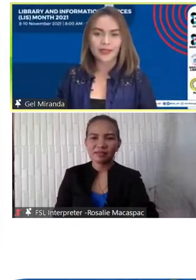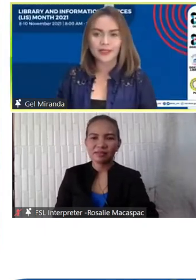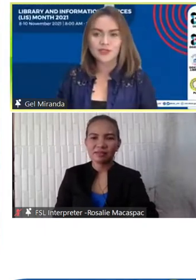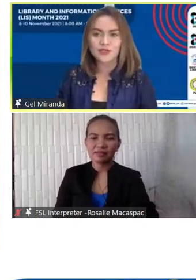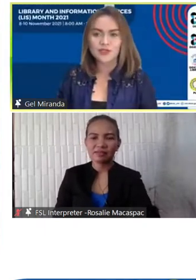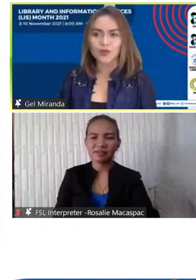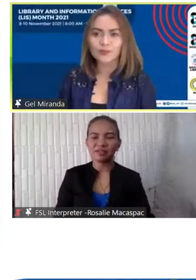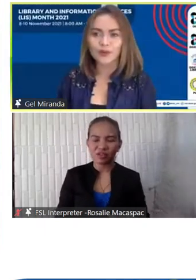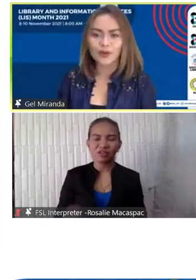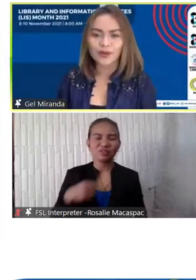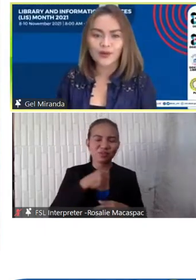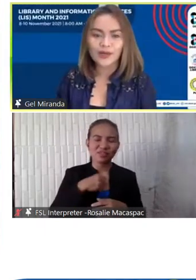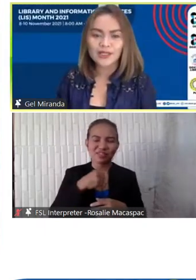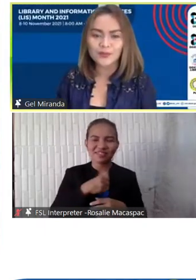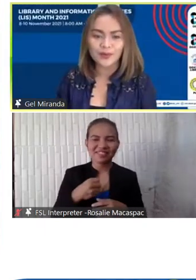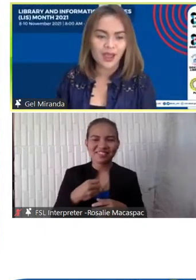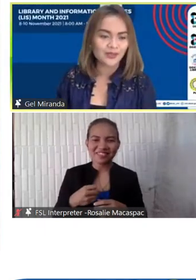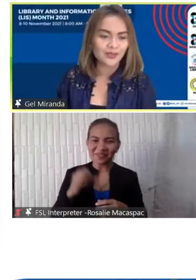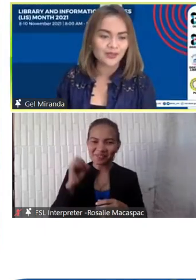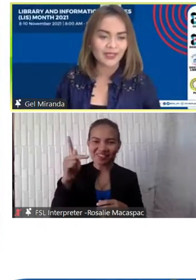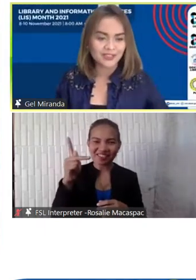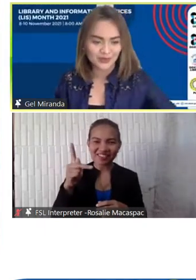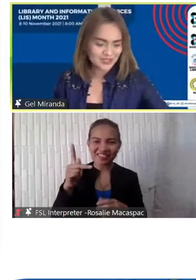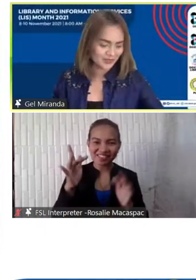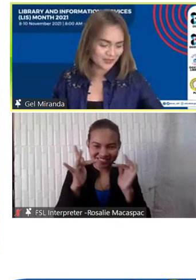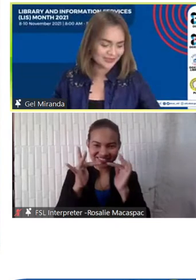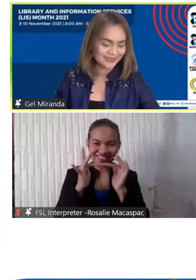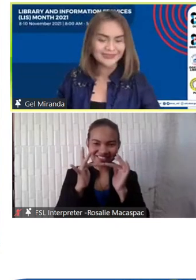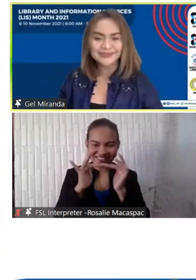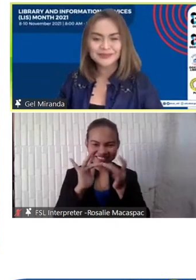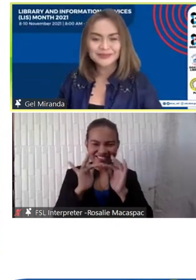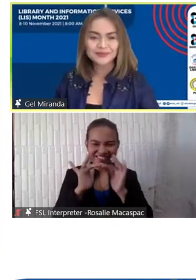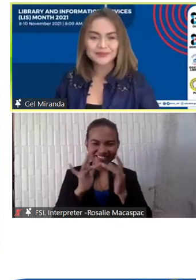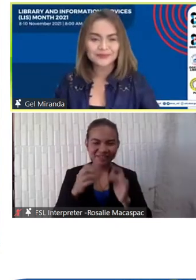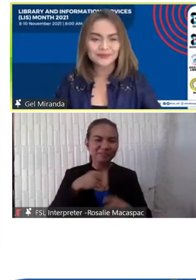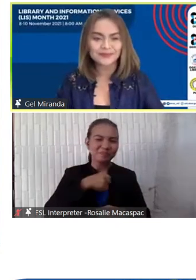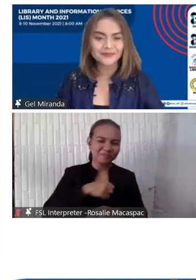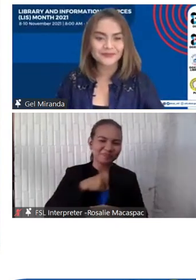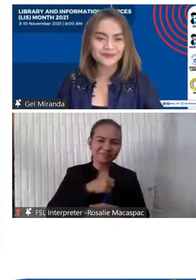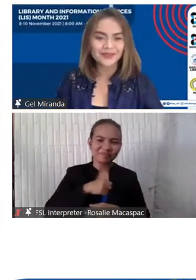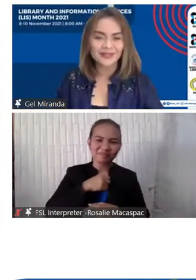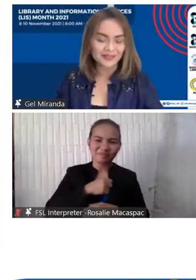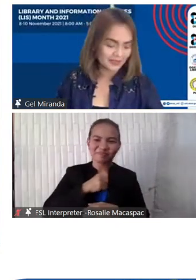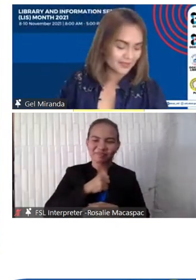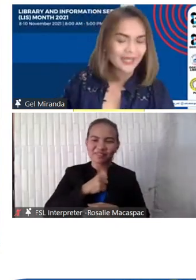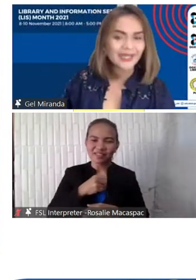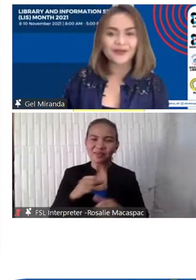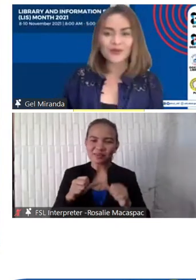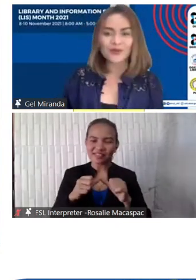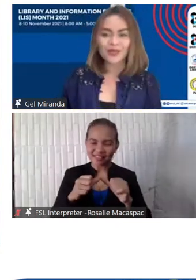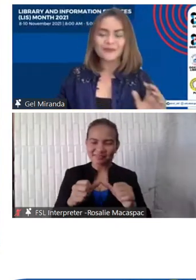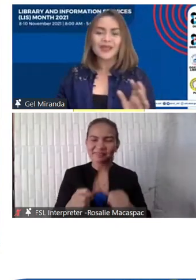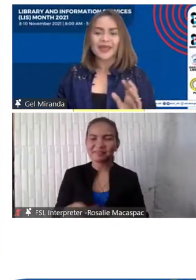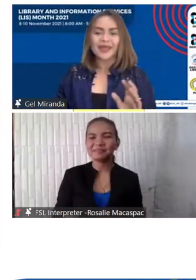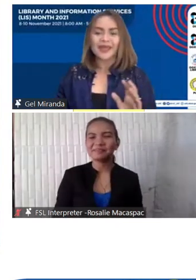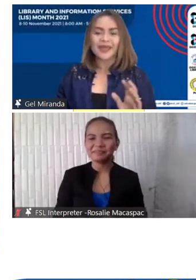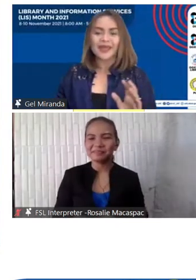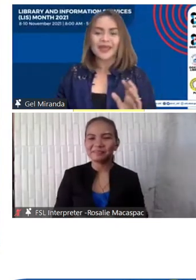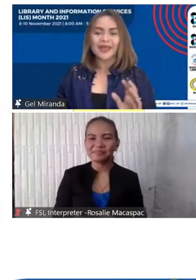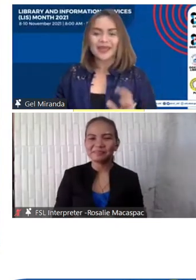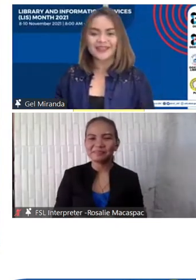Ayan, sorry po. Okay na po ba yung aking connection? Sorry. Go ahead, ma'am. Ayan, okay.